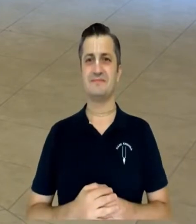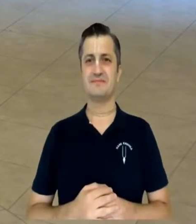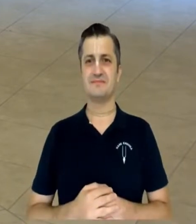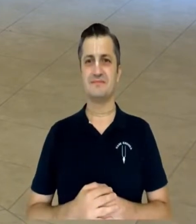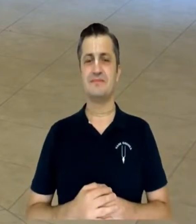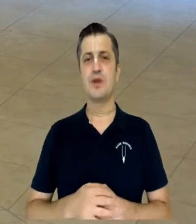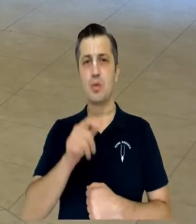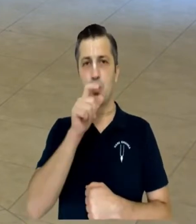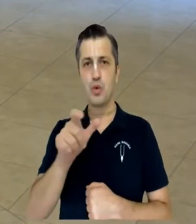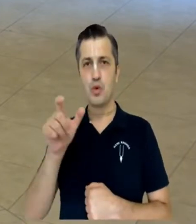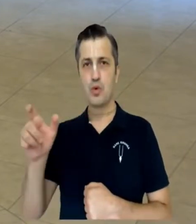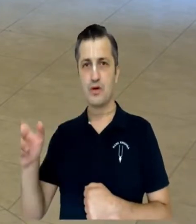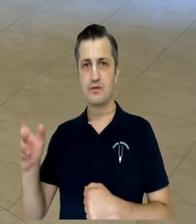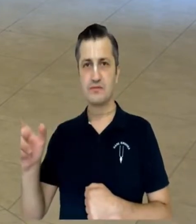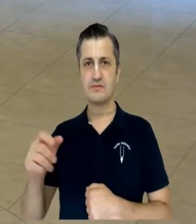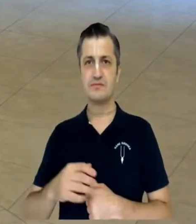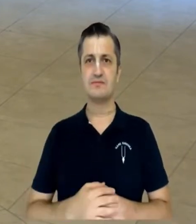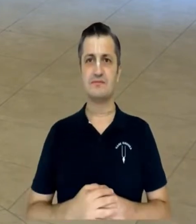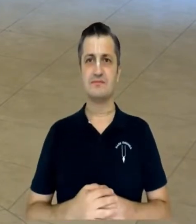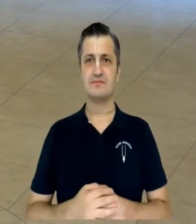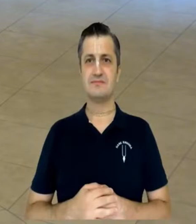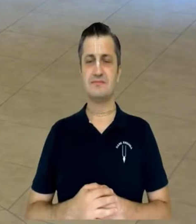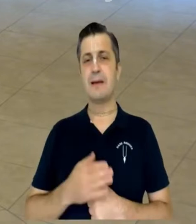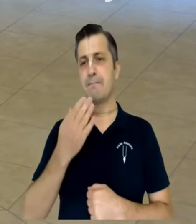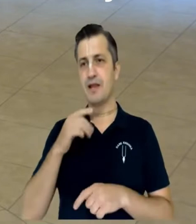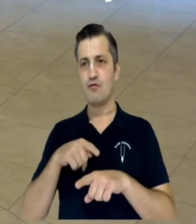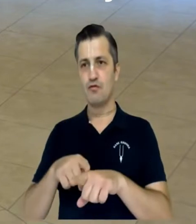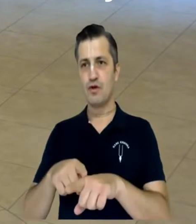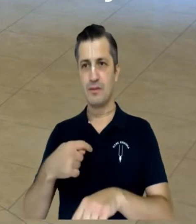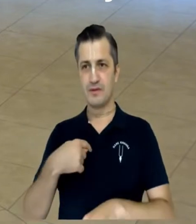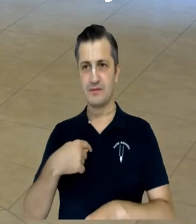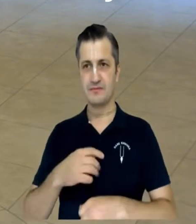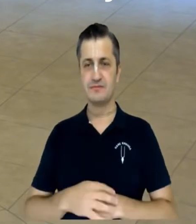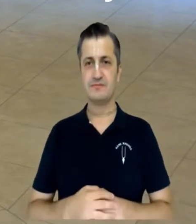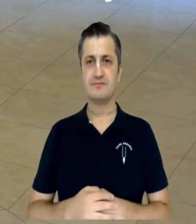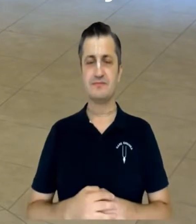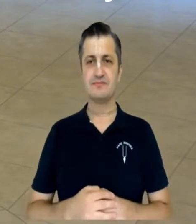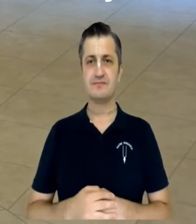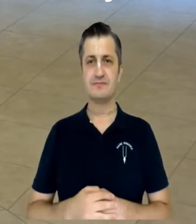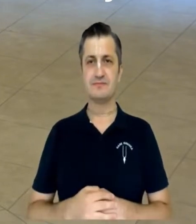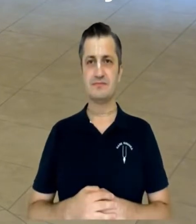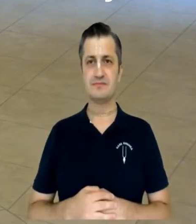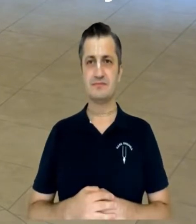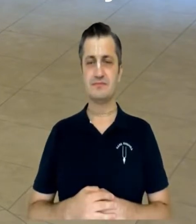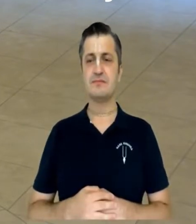word meaning. So please repeat after me. Dvau,